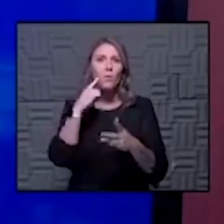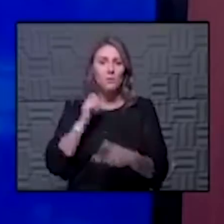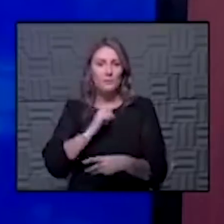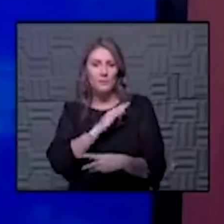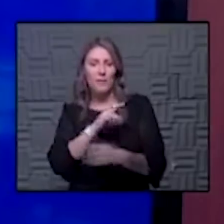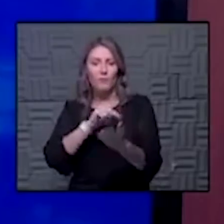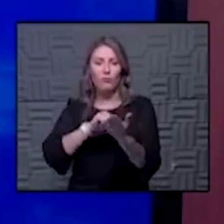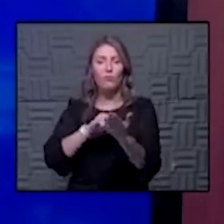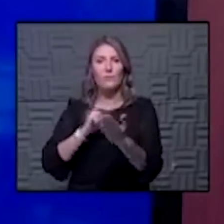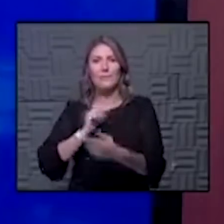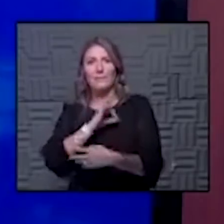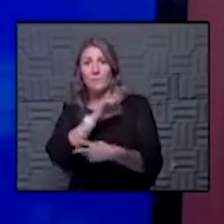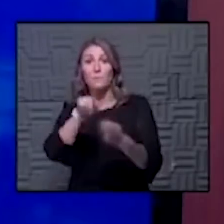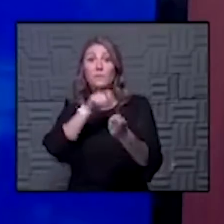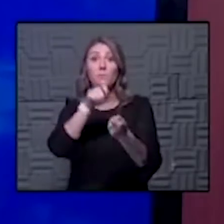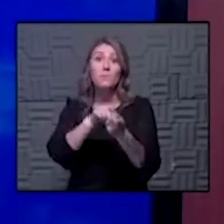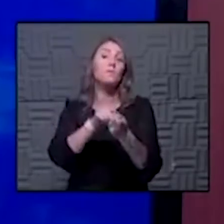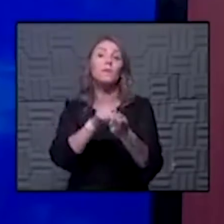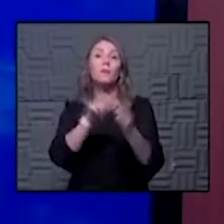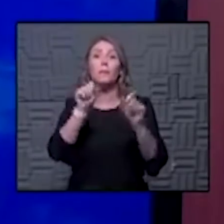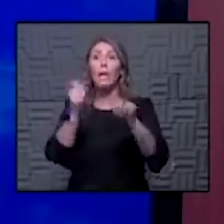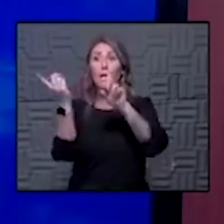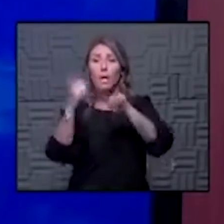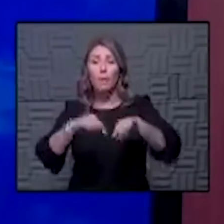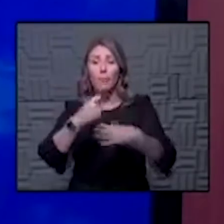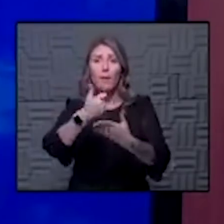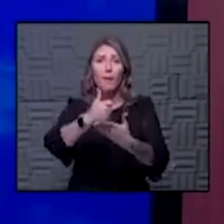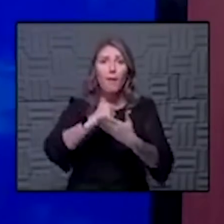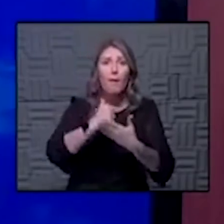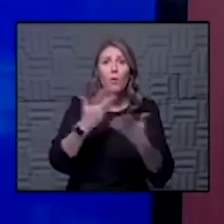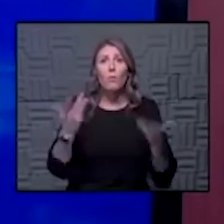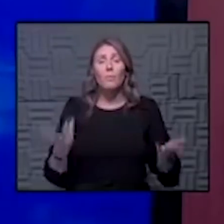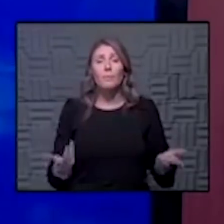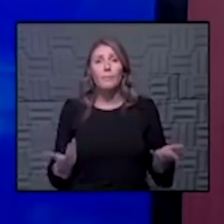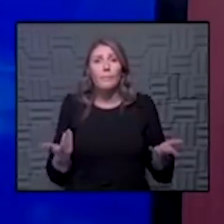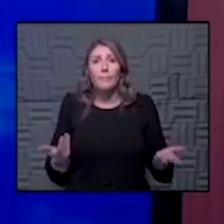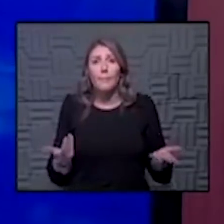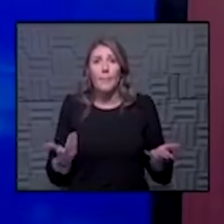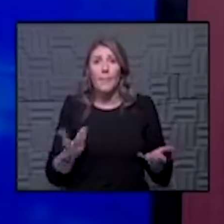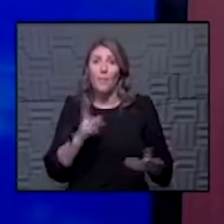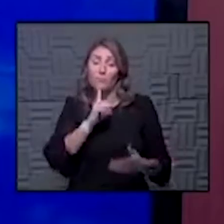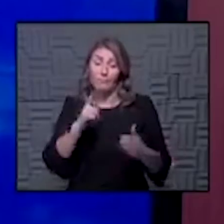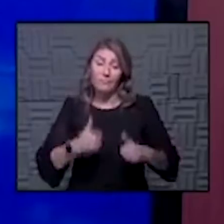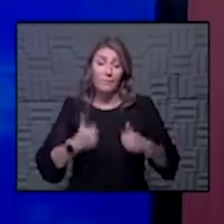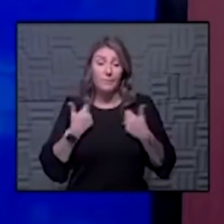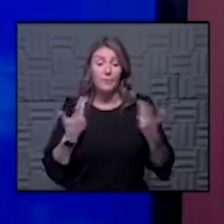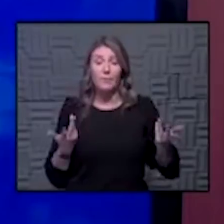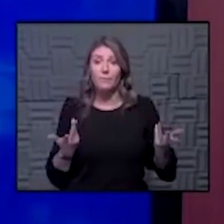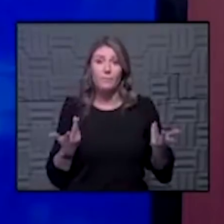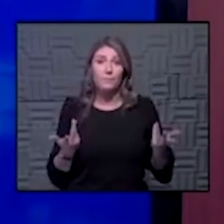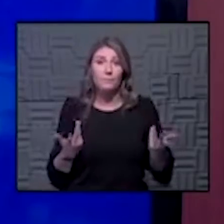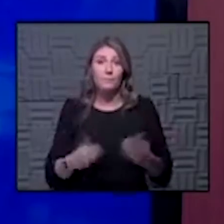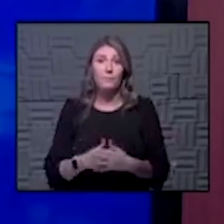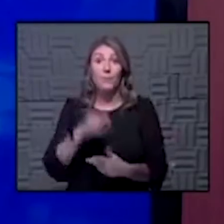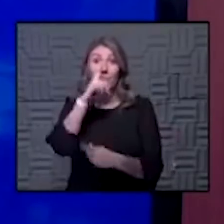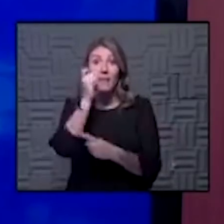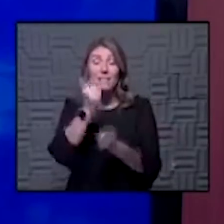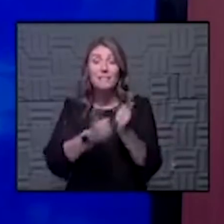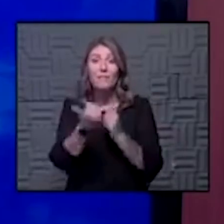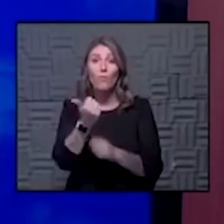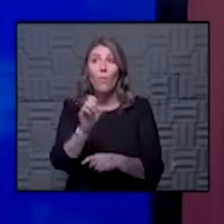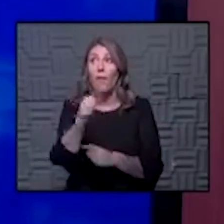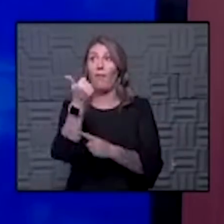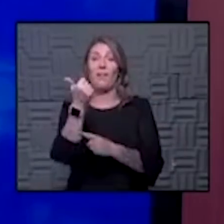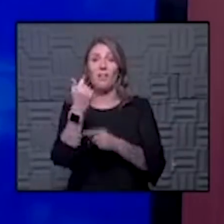staff, nursing staff specifically, to be able to come in to help. And I think the reality is that because everyone else